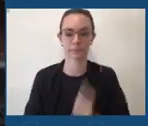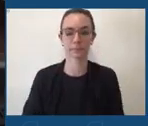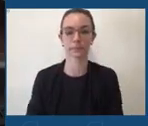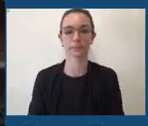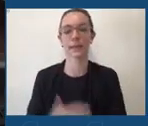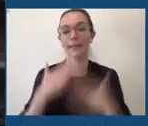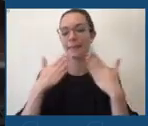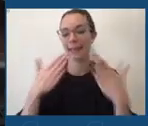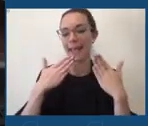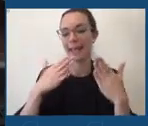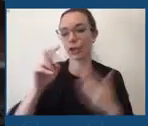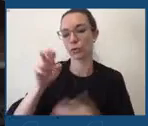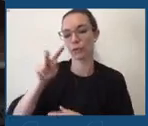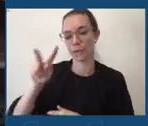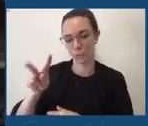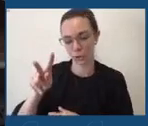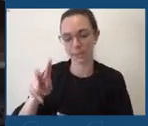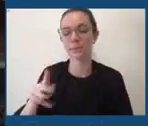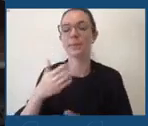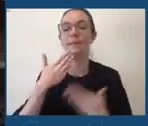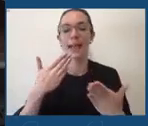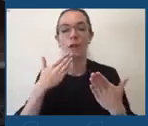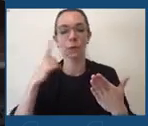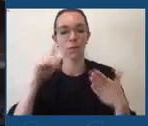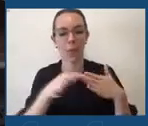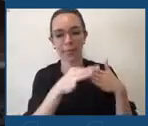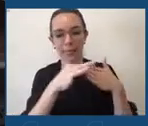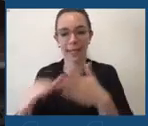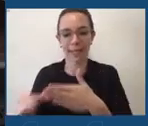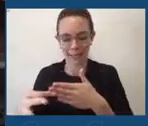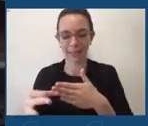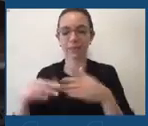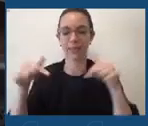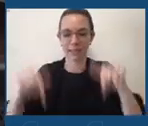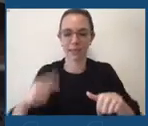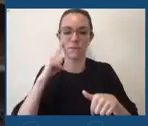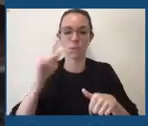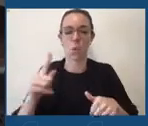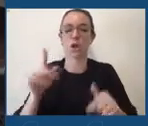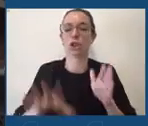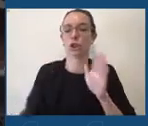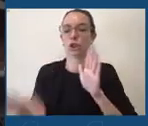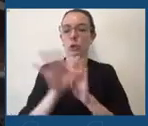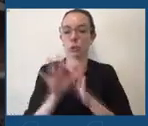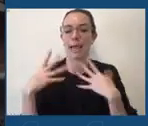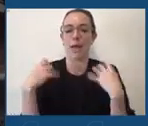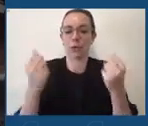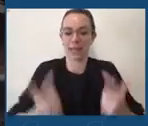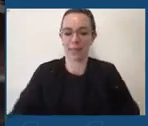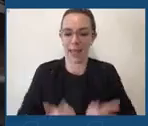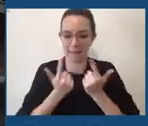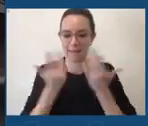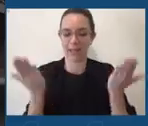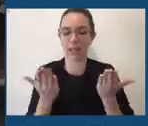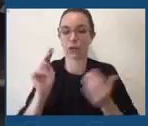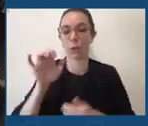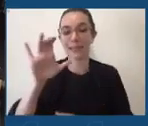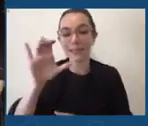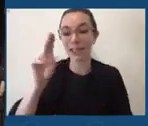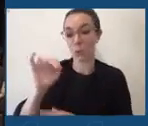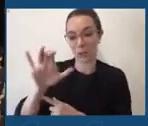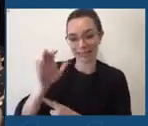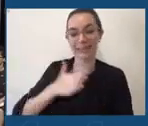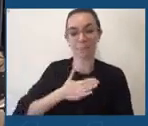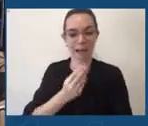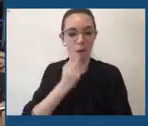Thank you, Reverend DeGraff, and thank you for leading the charge for Choose Healthy Life, CHL, here in New York City. And New York City is my home